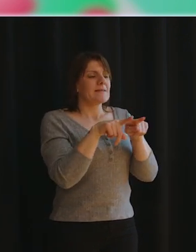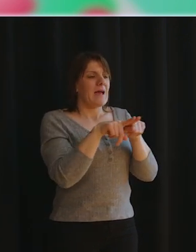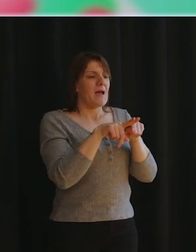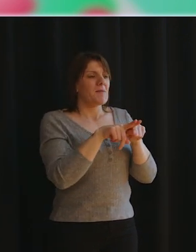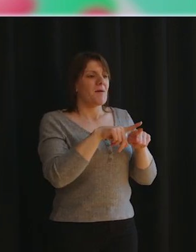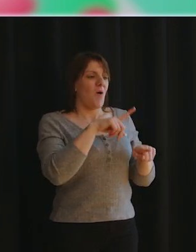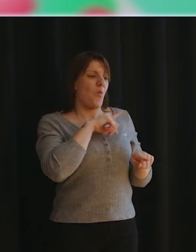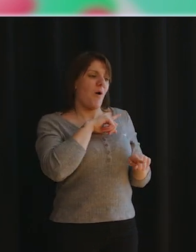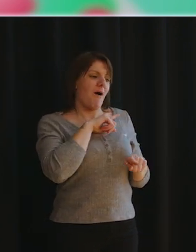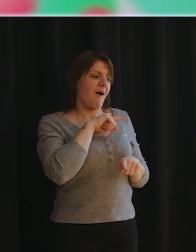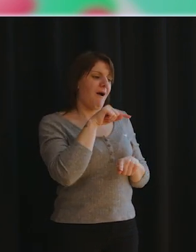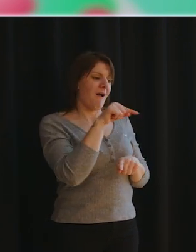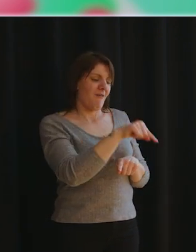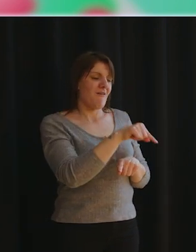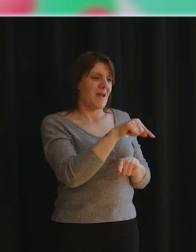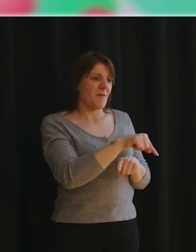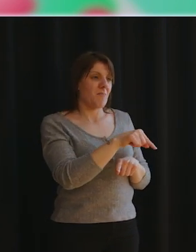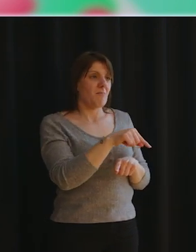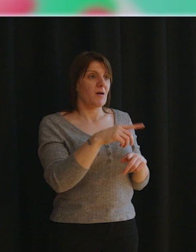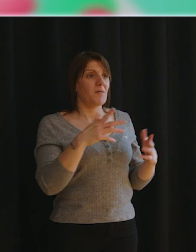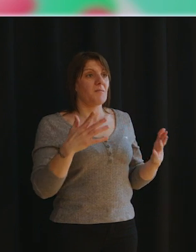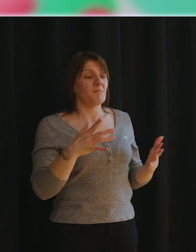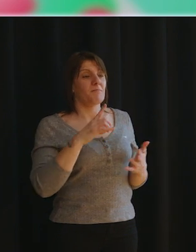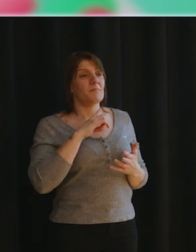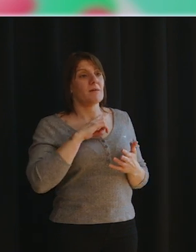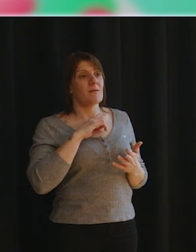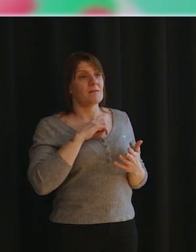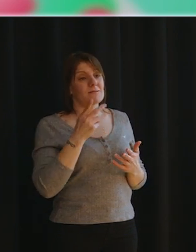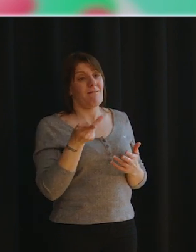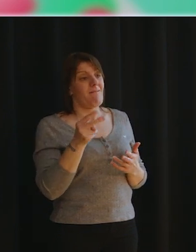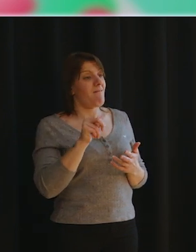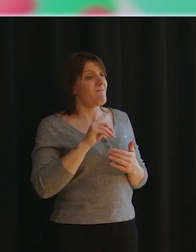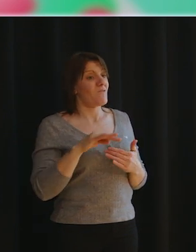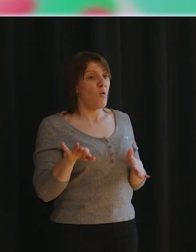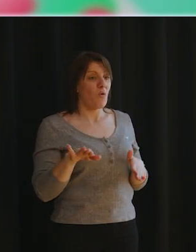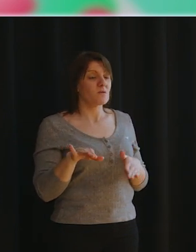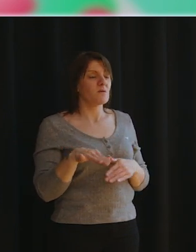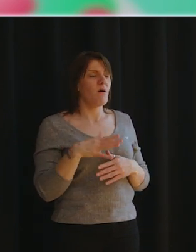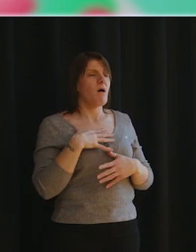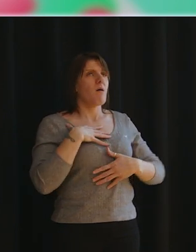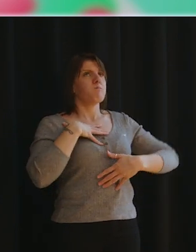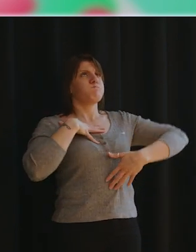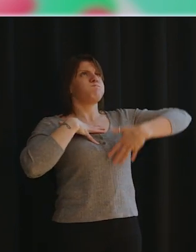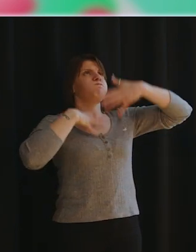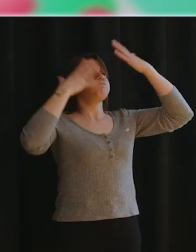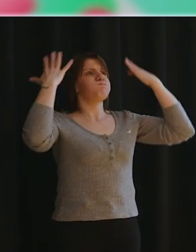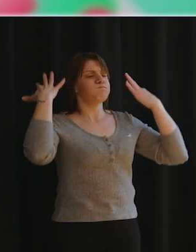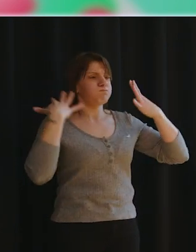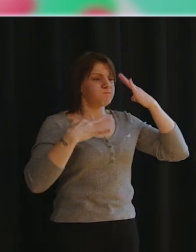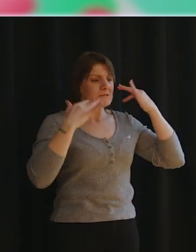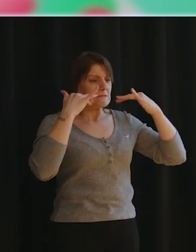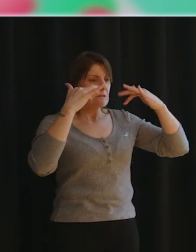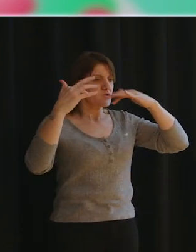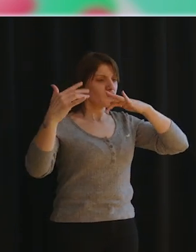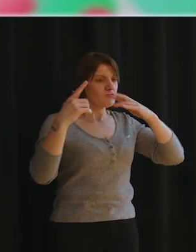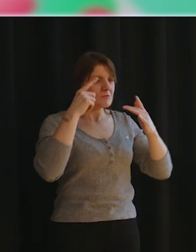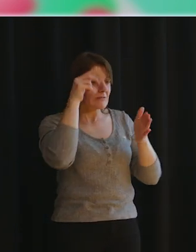for him, because otherwise it could become quite an overwhelming sensory experience. If